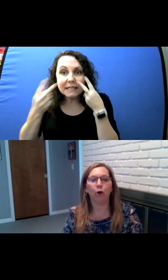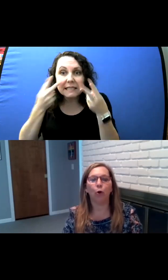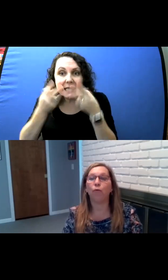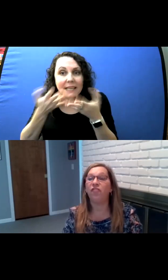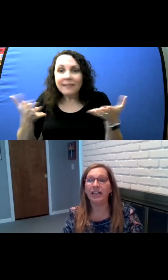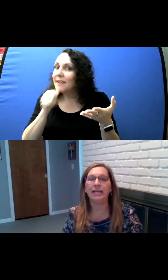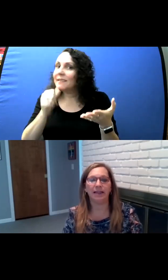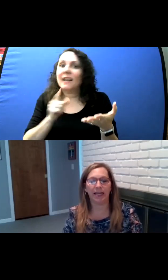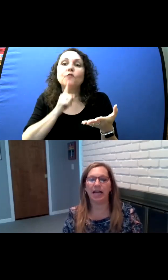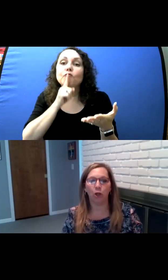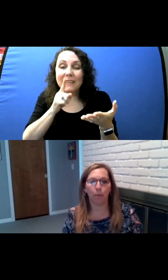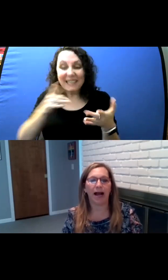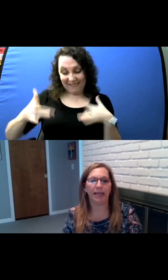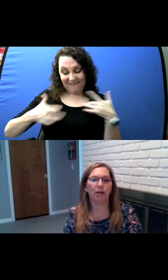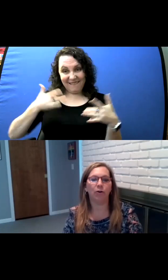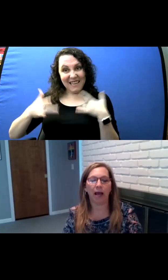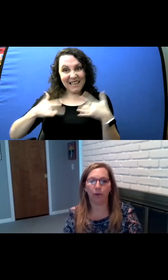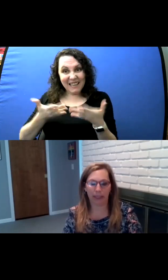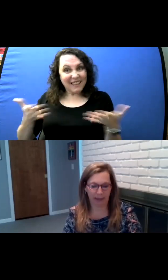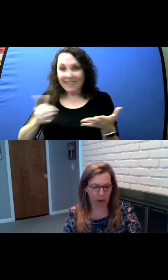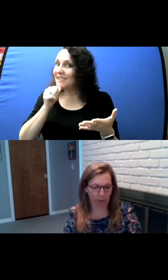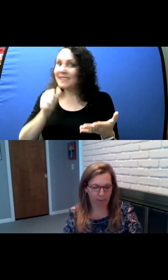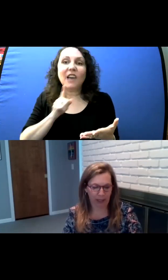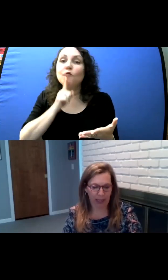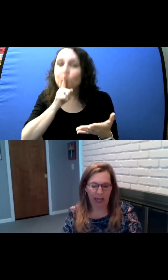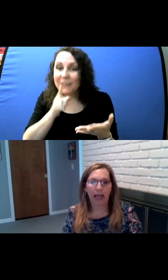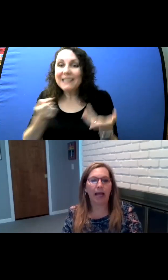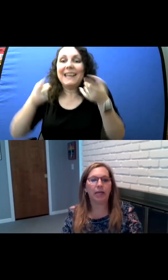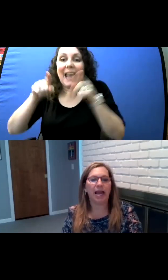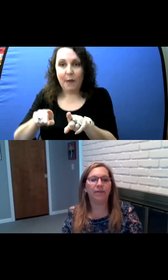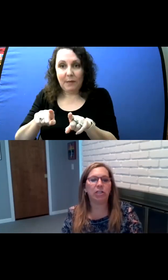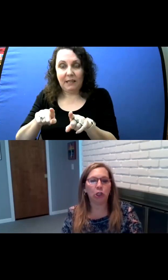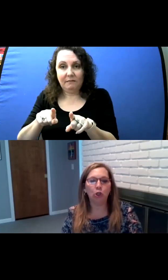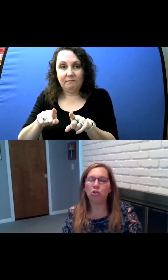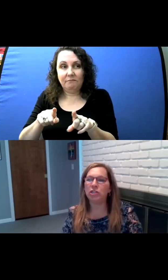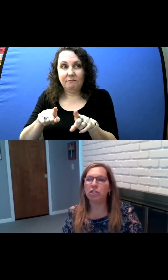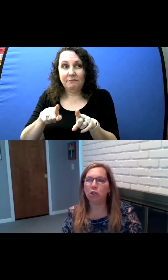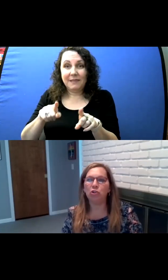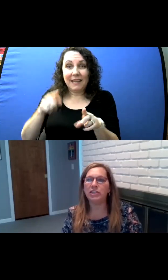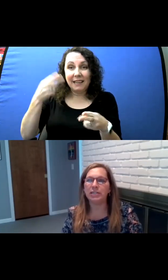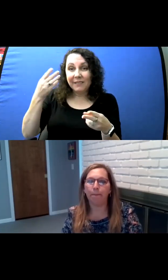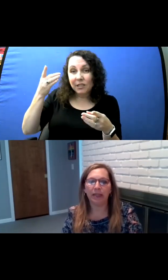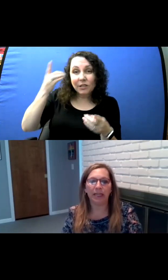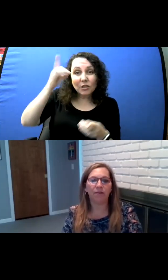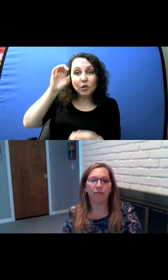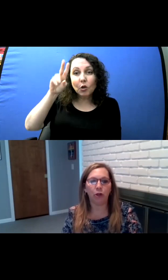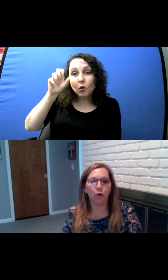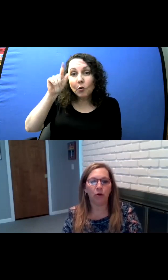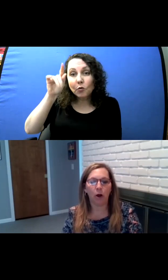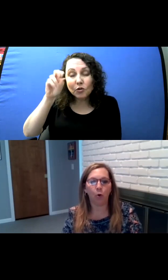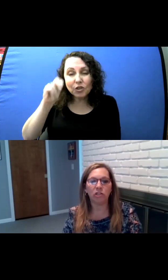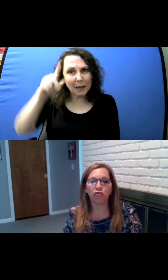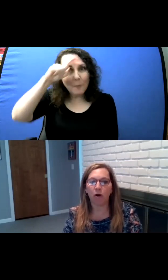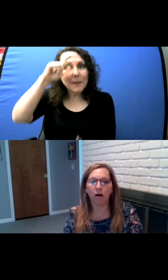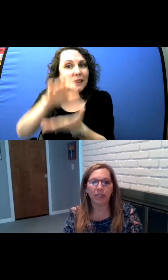really there, or feeling things on your body that are not really there. And having a delusion is a belief that